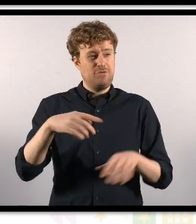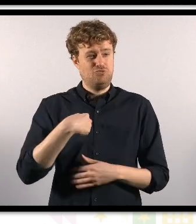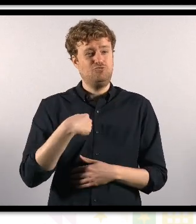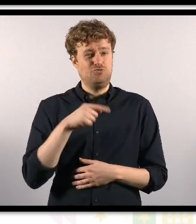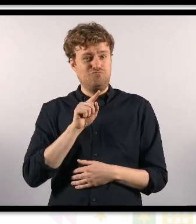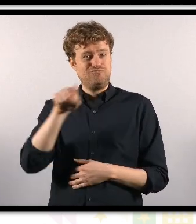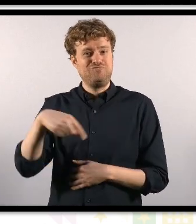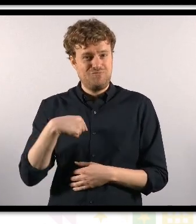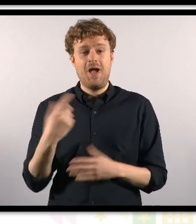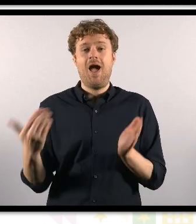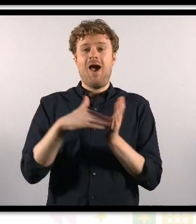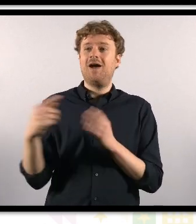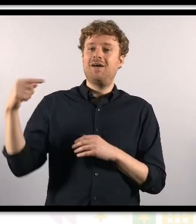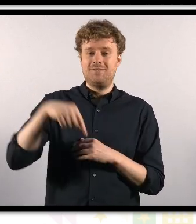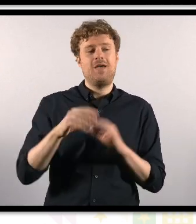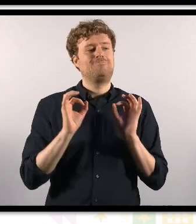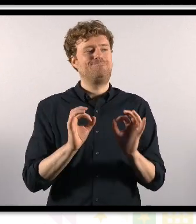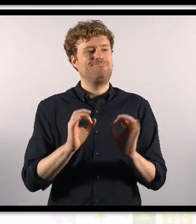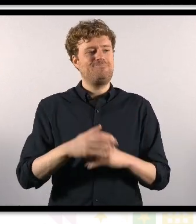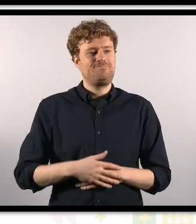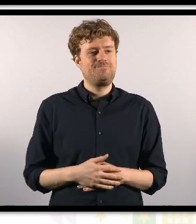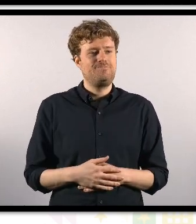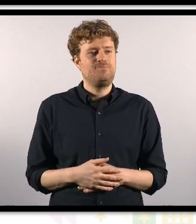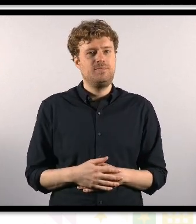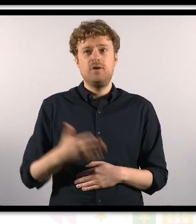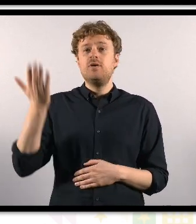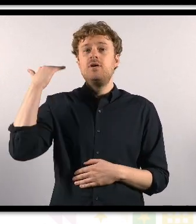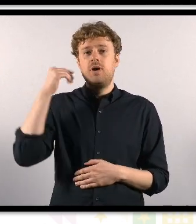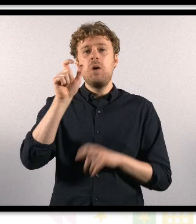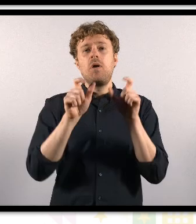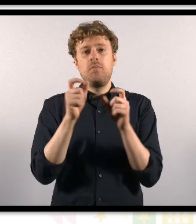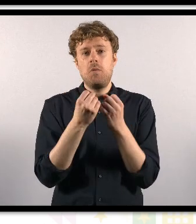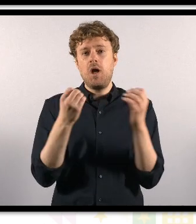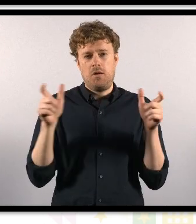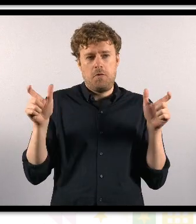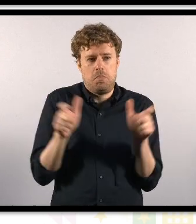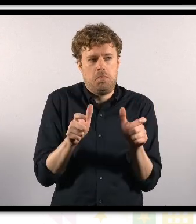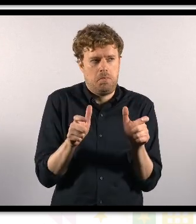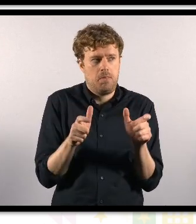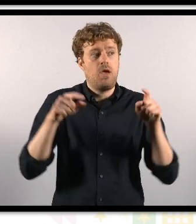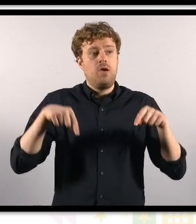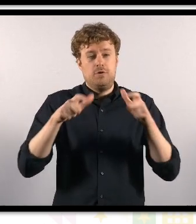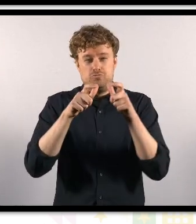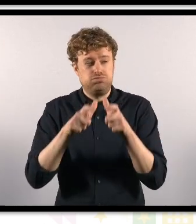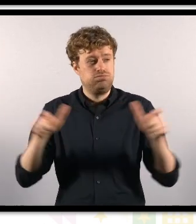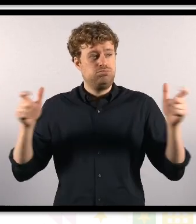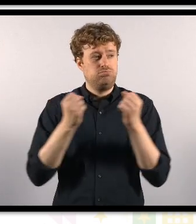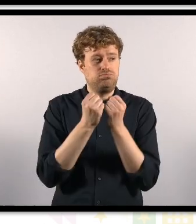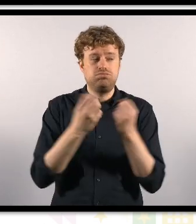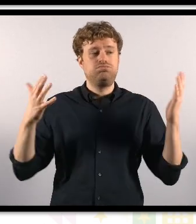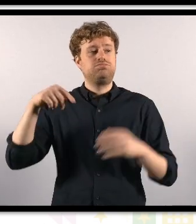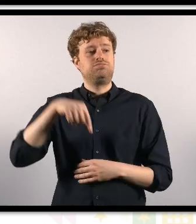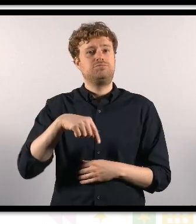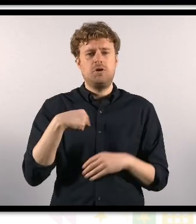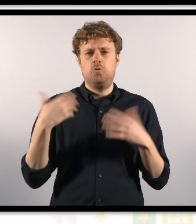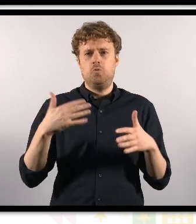not about looking back, but looking forward. How do we go from where we are today to get the next 10 million cloud-native users? Because they're